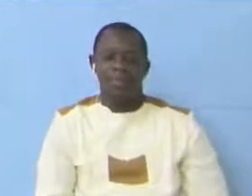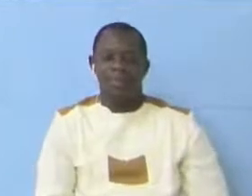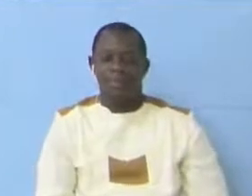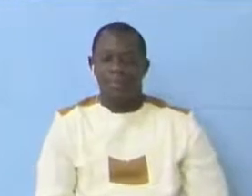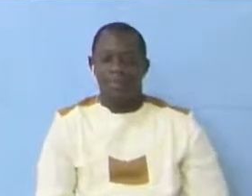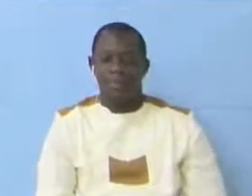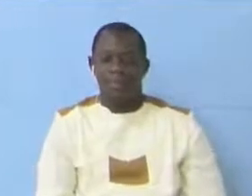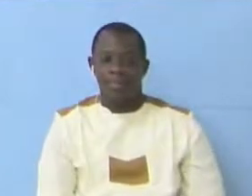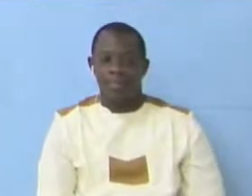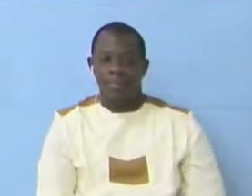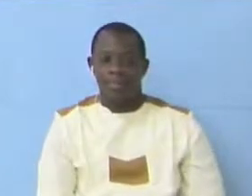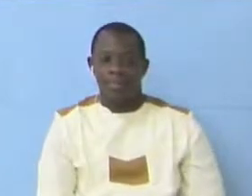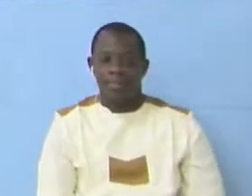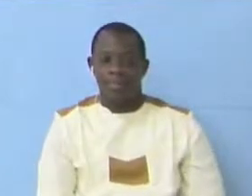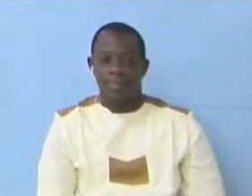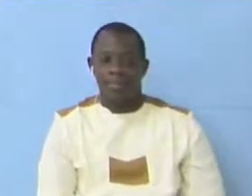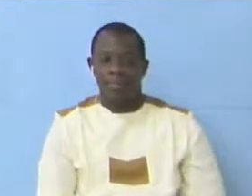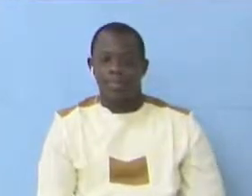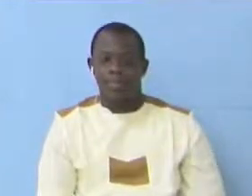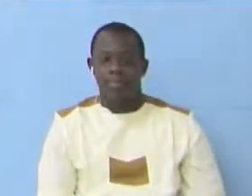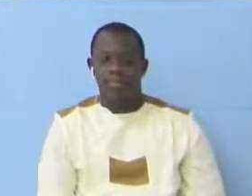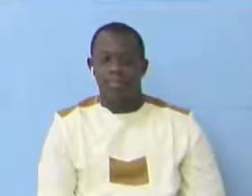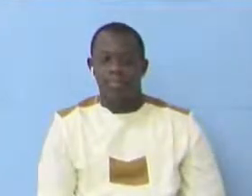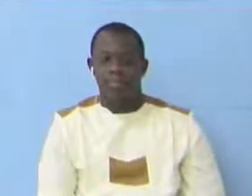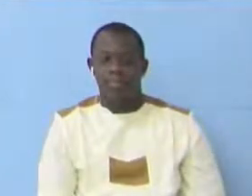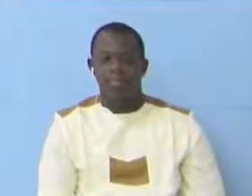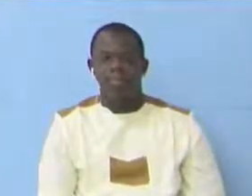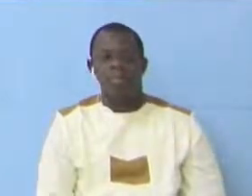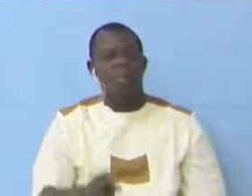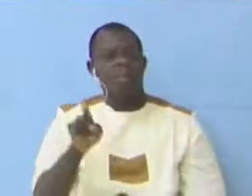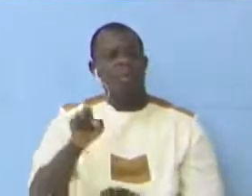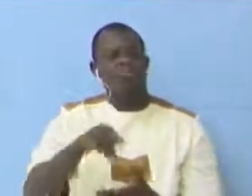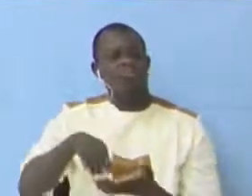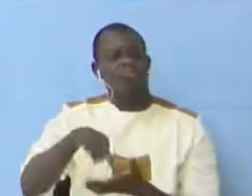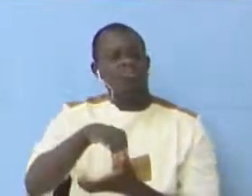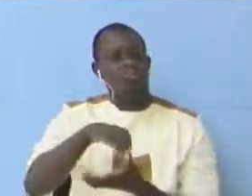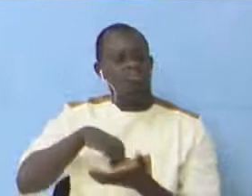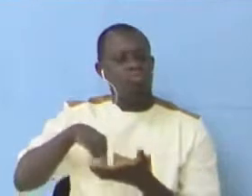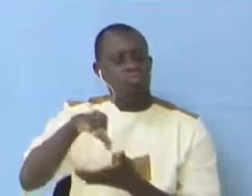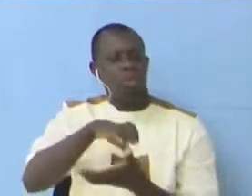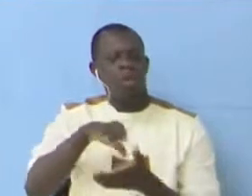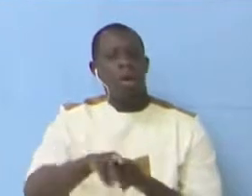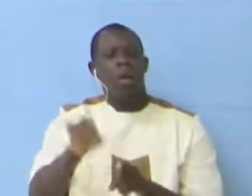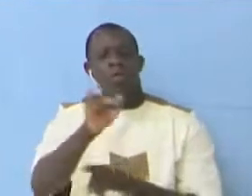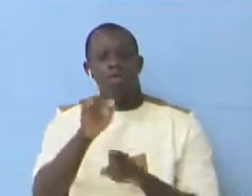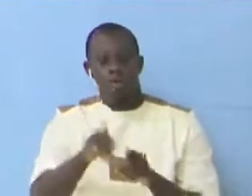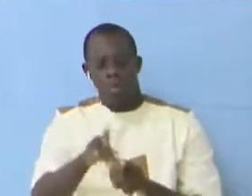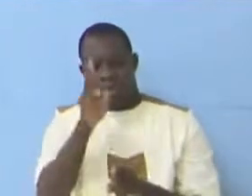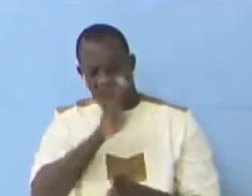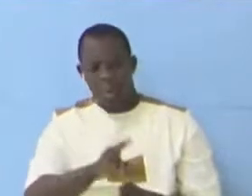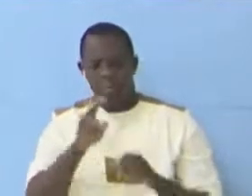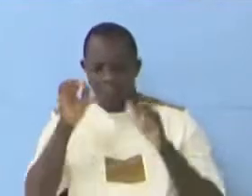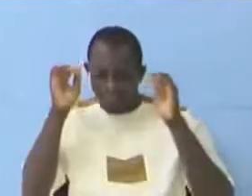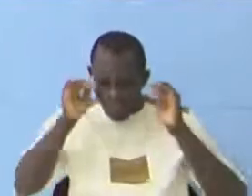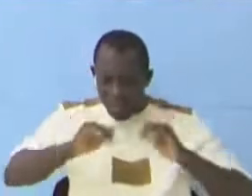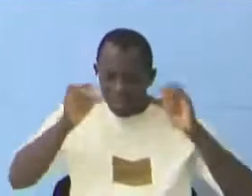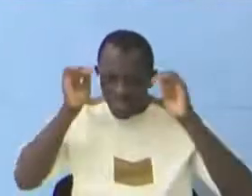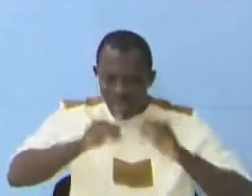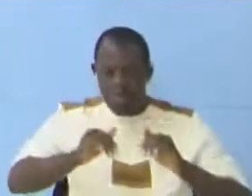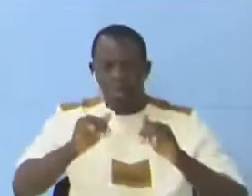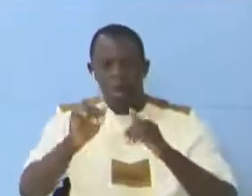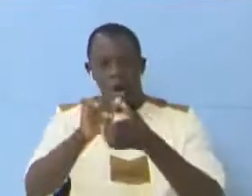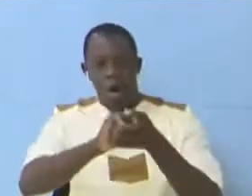nekk ne dañ ma doon war a jàpp si. I did So not. what was this chaos that you were organizing this meeting